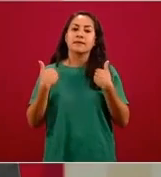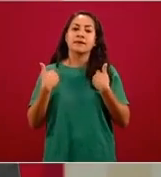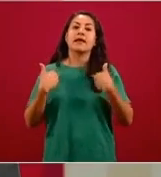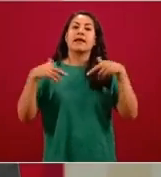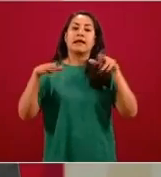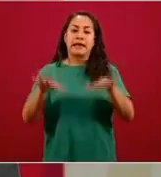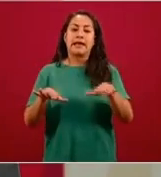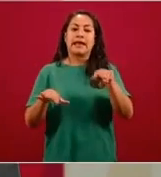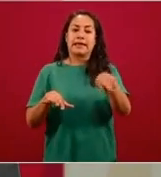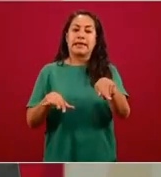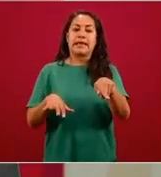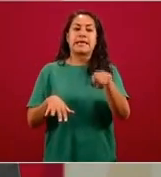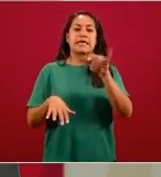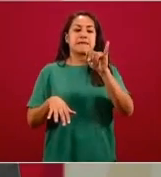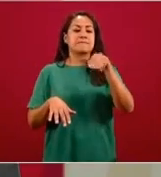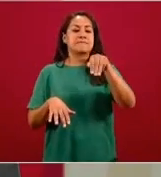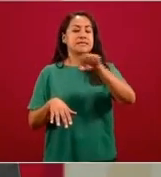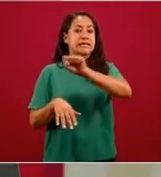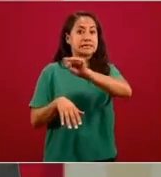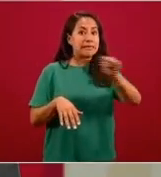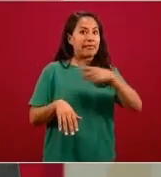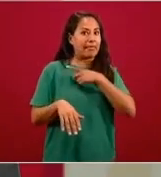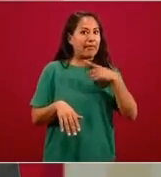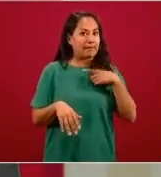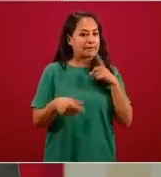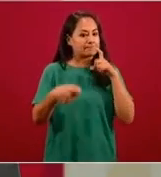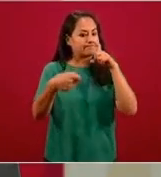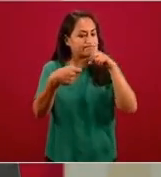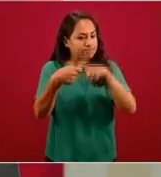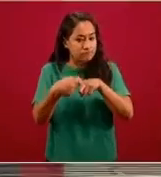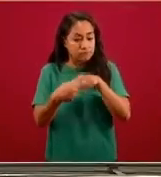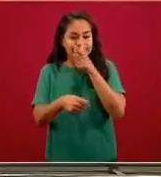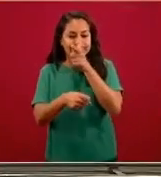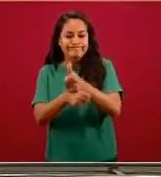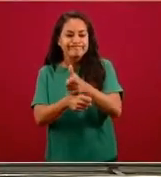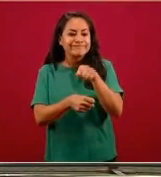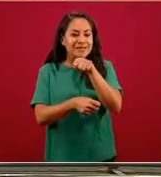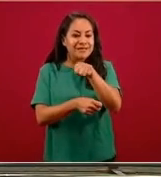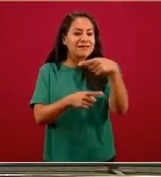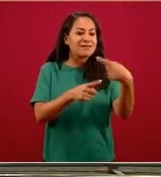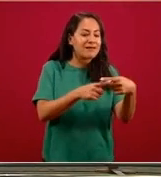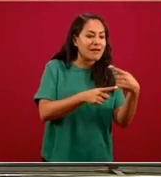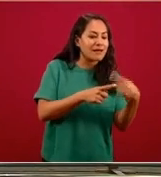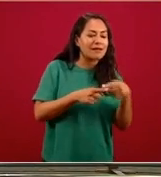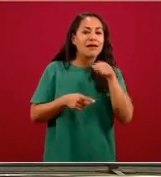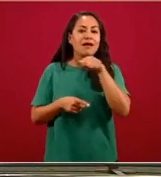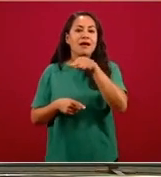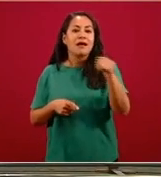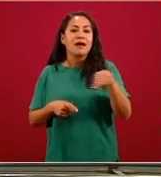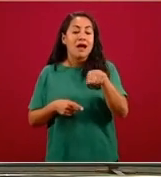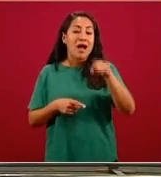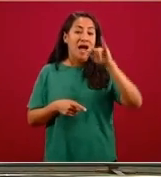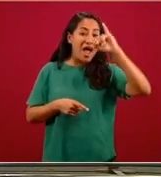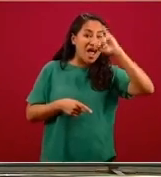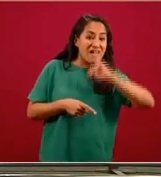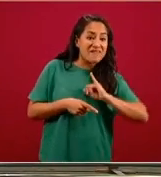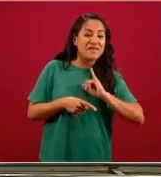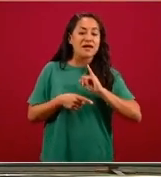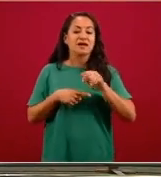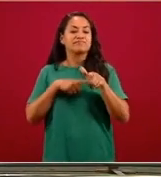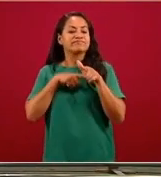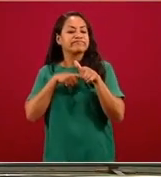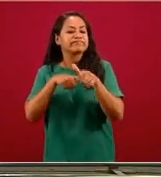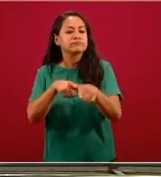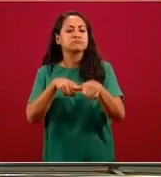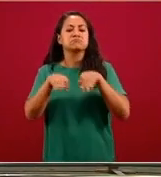affiliated or they should be affiliated with Social Security. So we can see a relationship between